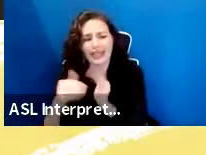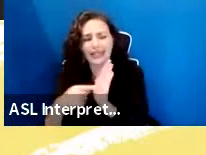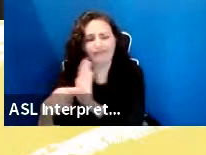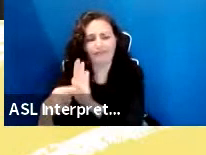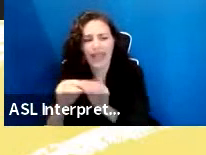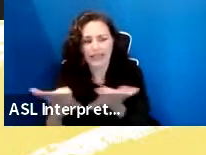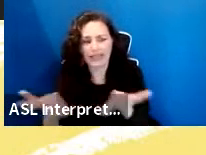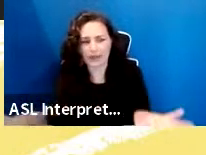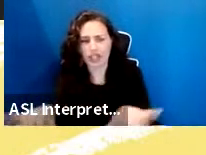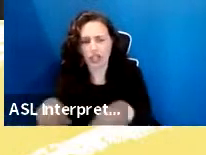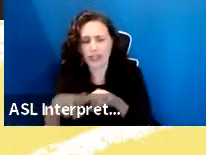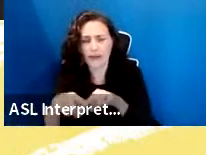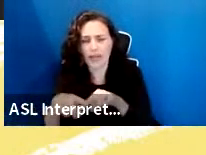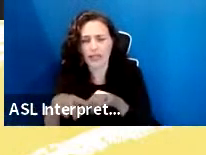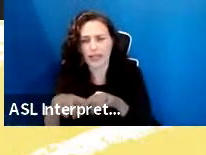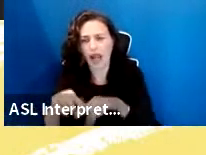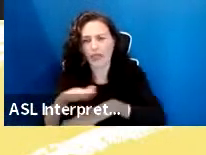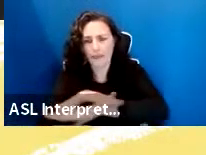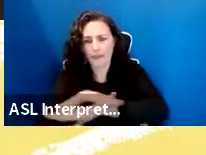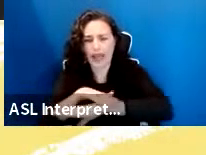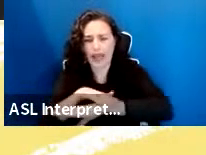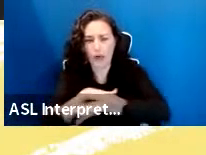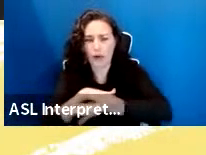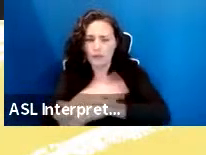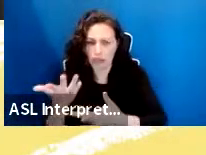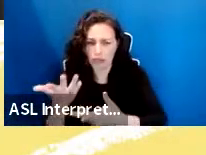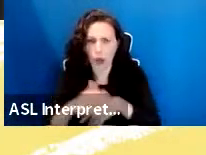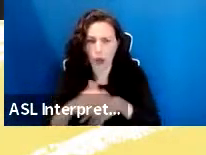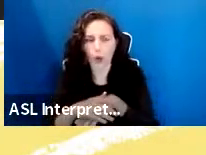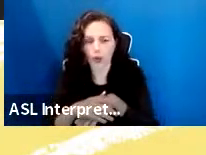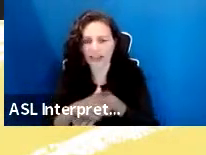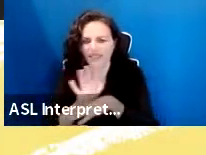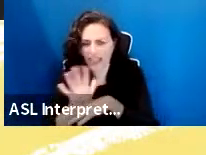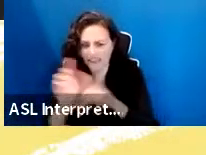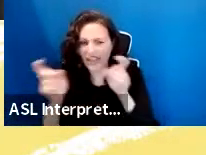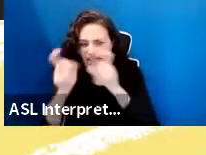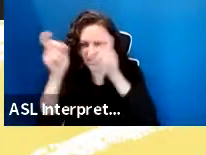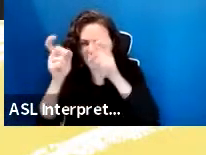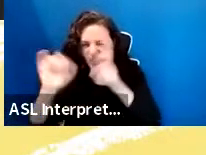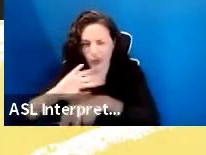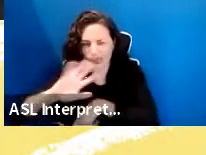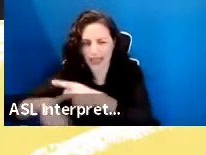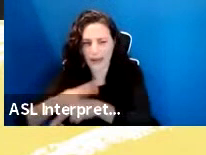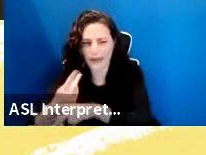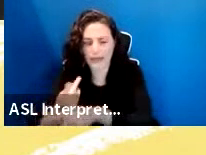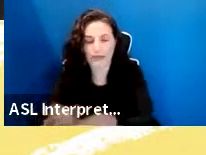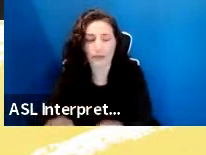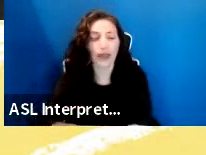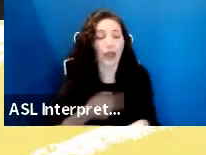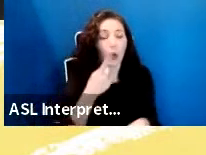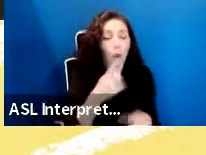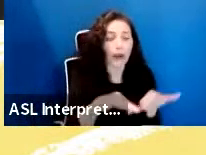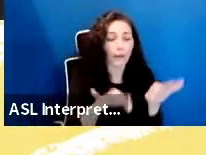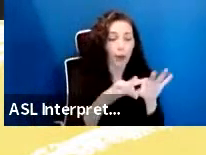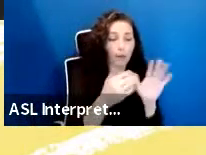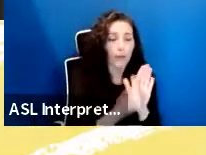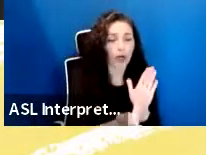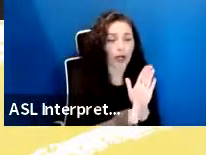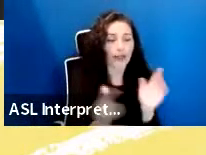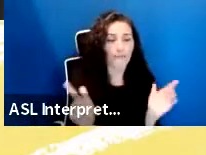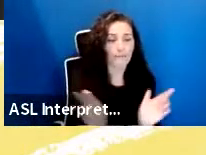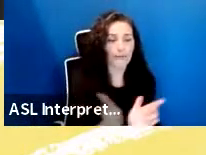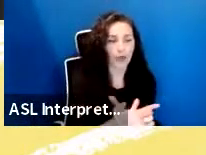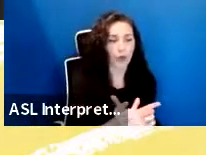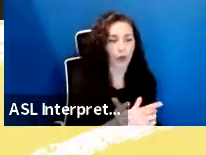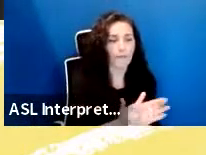free to consumer platforms and film festivals, things of that nature and type. And one of the key parts of this micro budget agreement